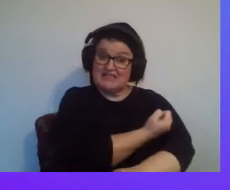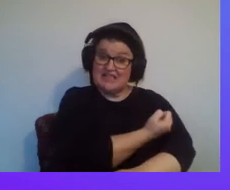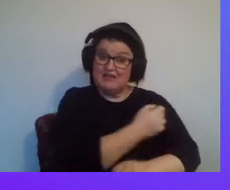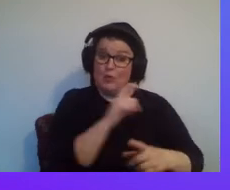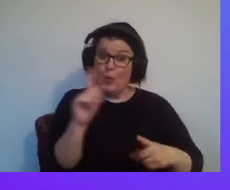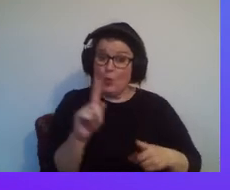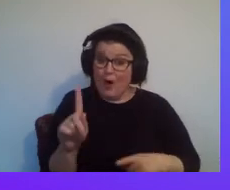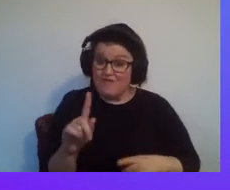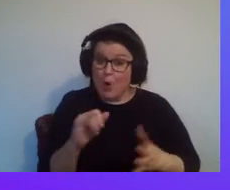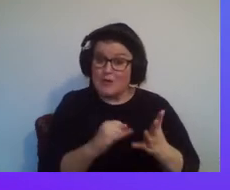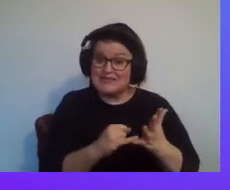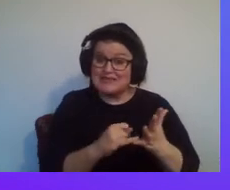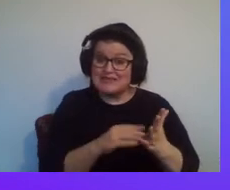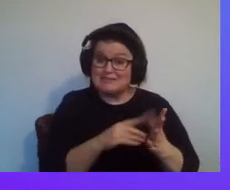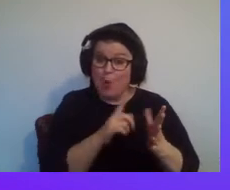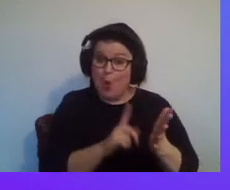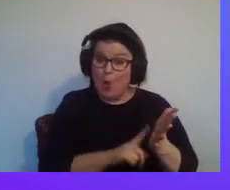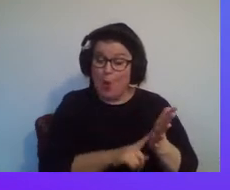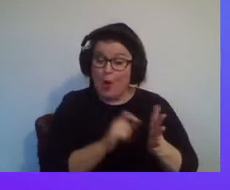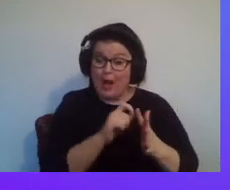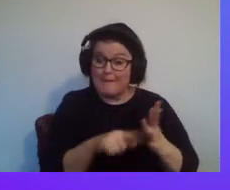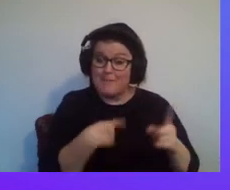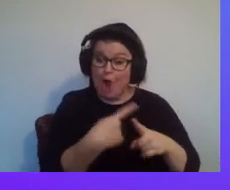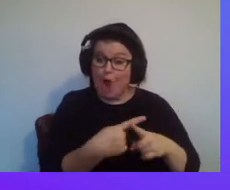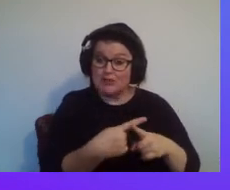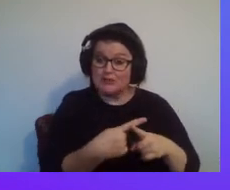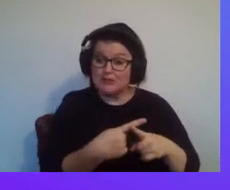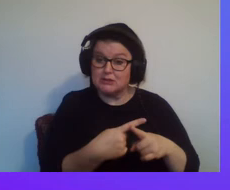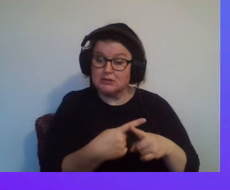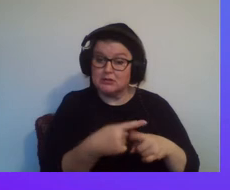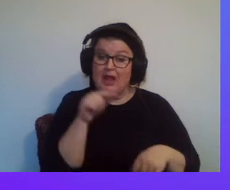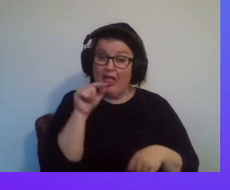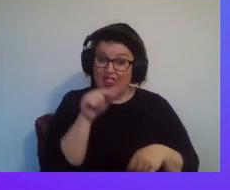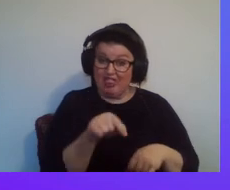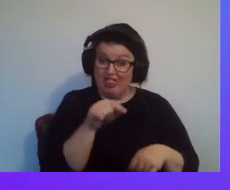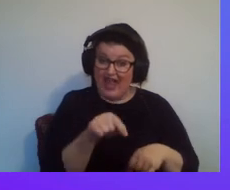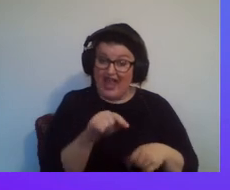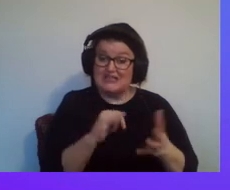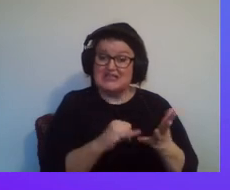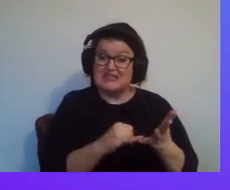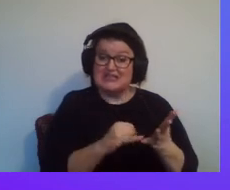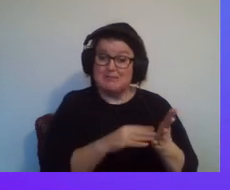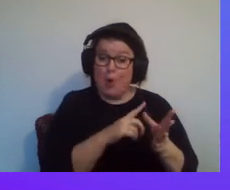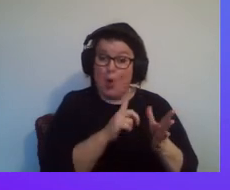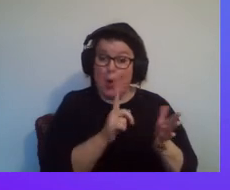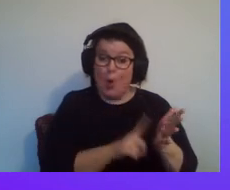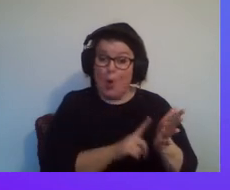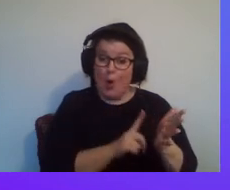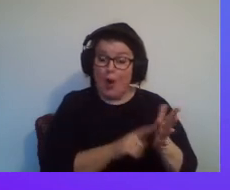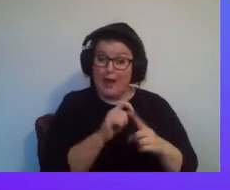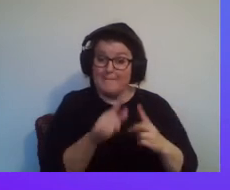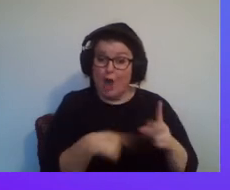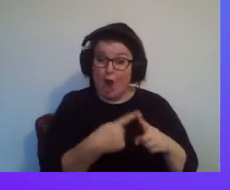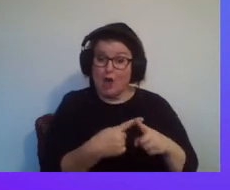been developed, and if we think about smallpox, it was eradicated in the late 70s. I actually had a smallpox vaccine when I was